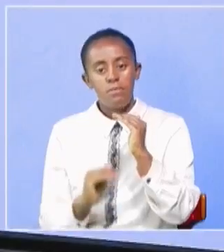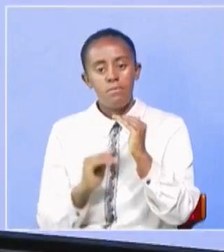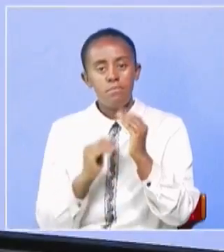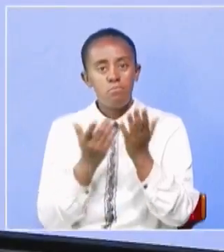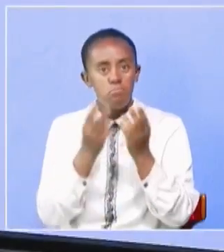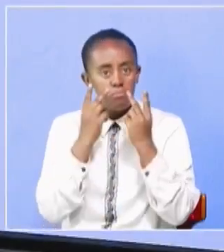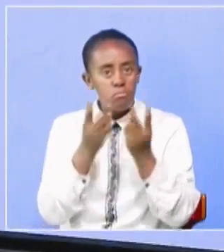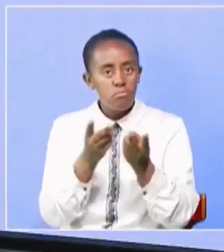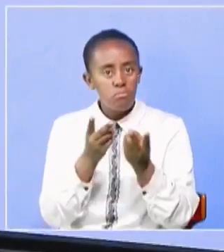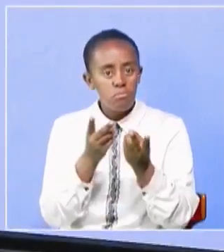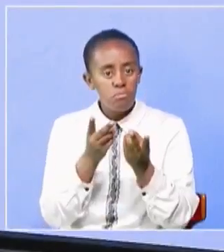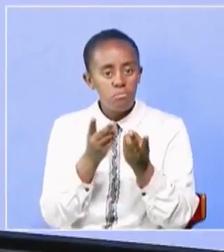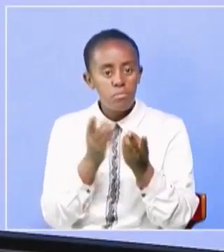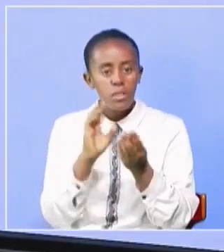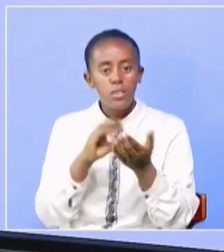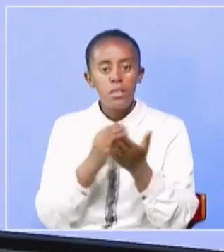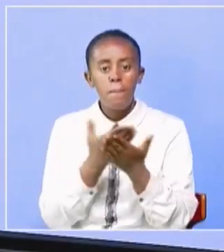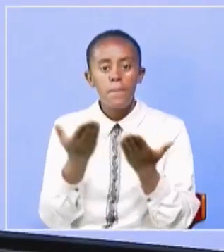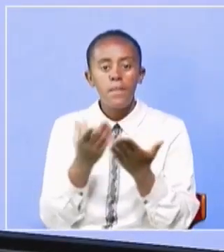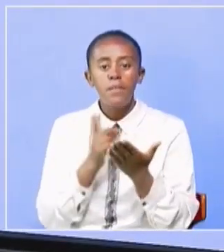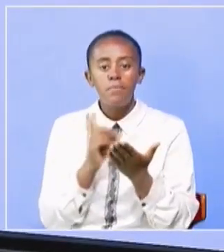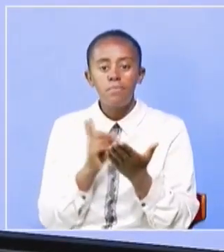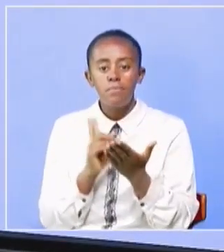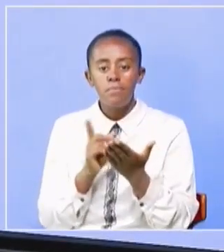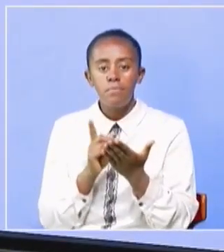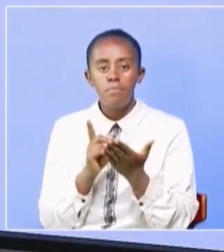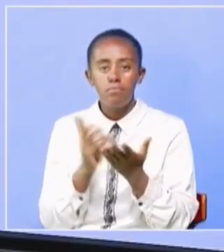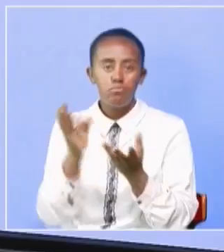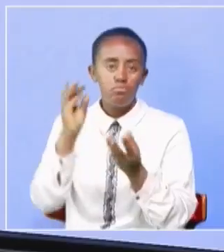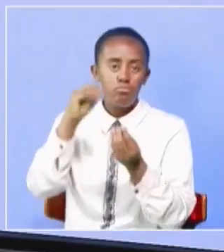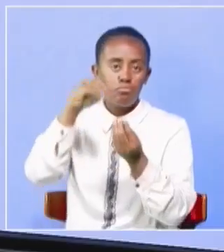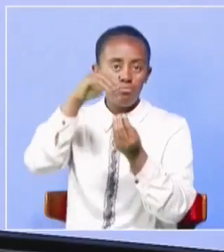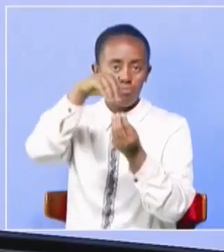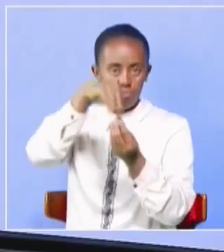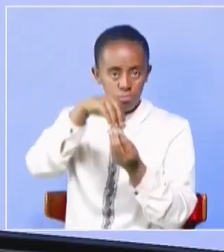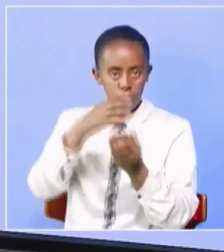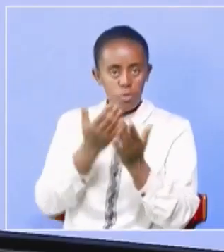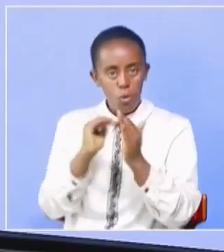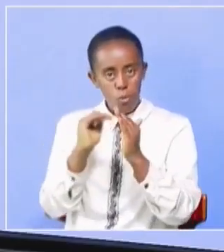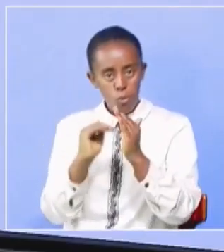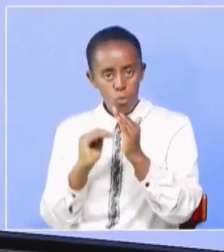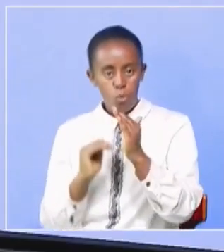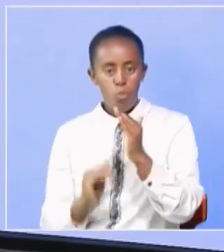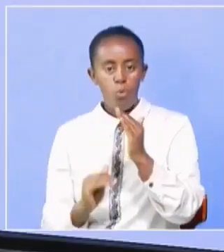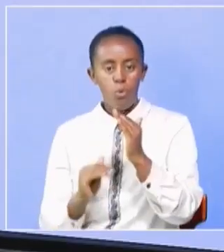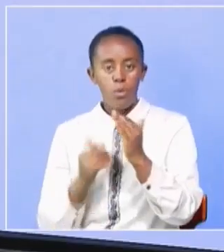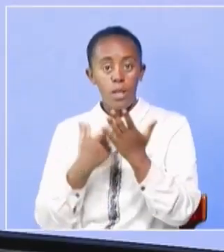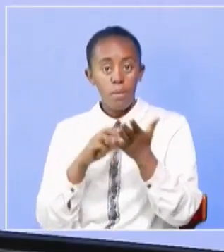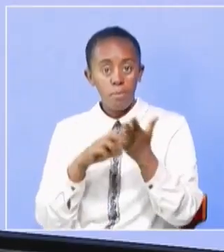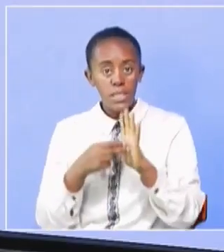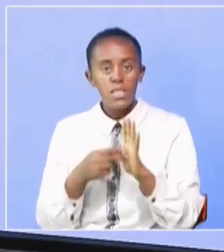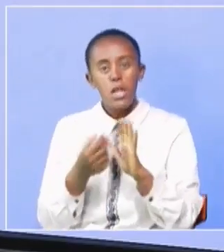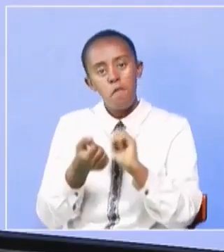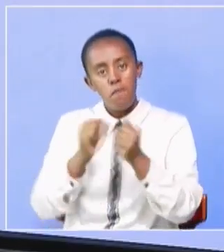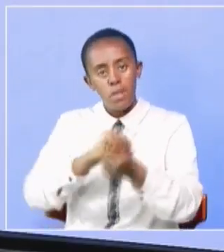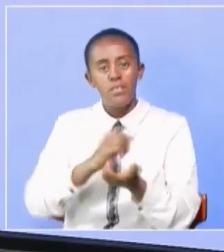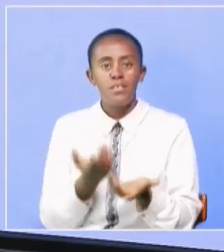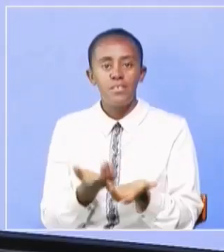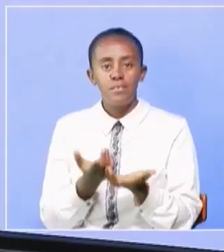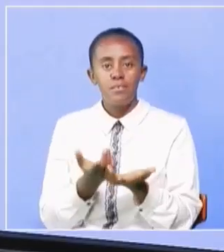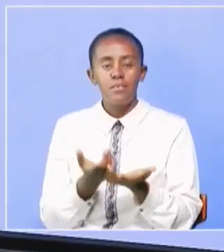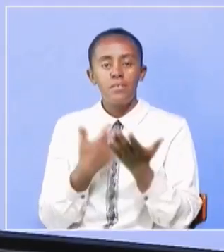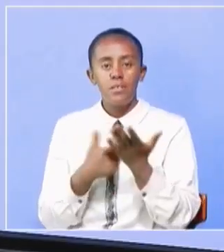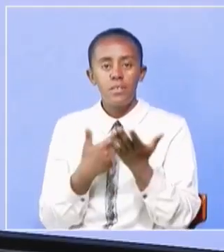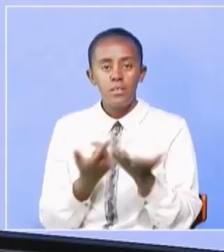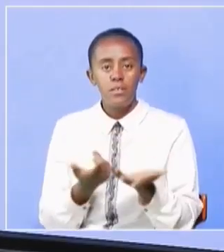If you see here, something is going up and something is going down. So that means the reverse. And that's how we